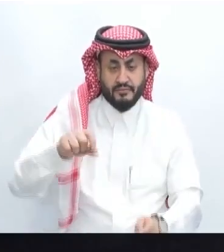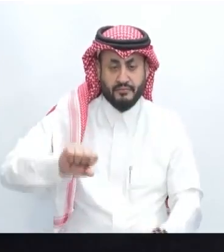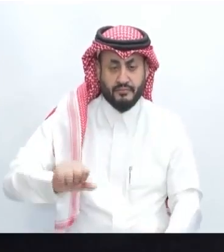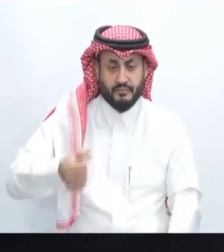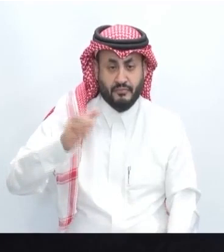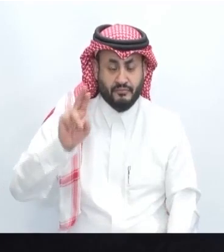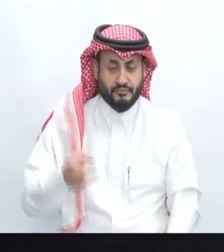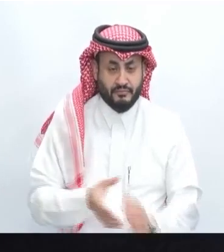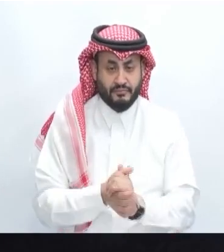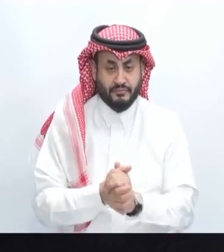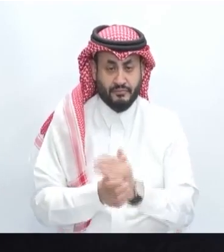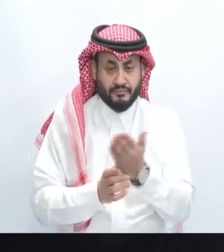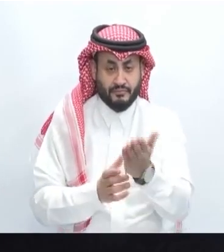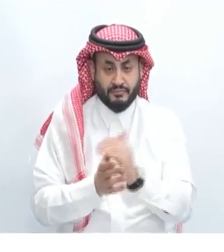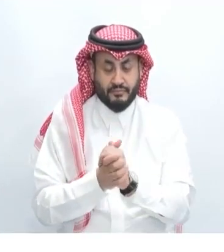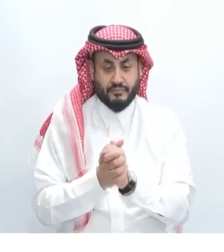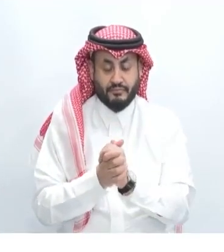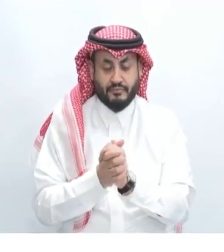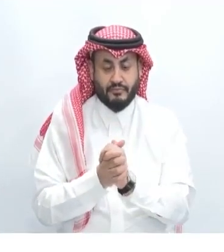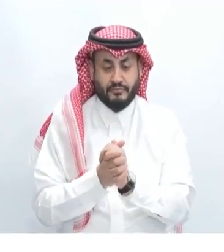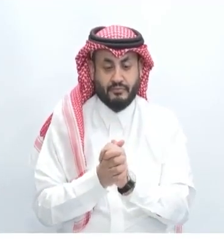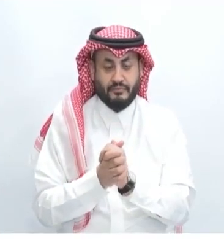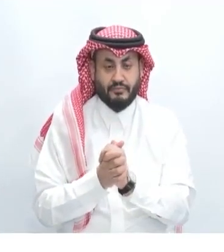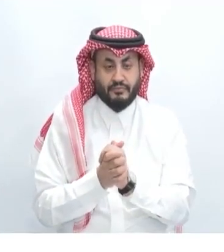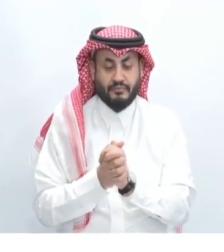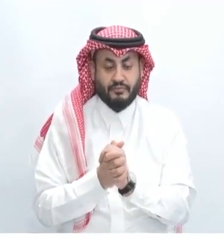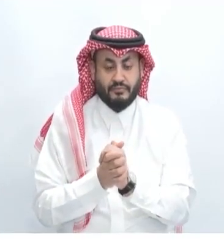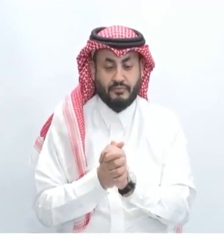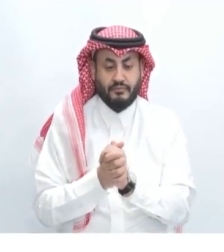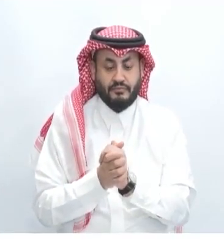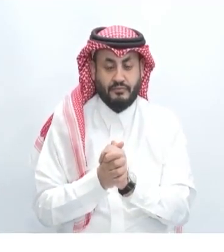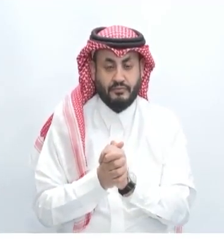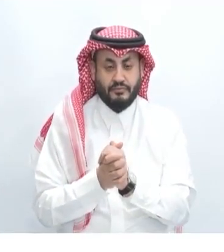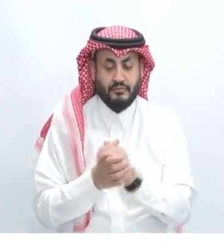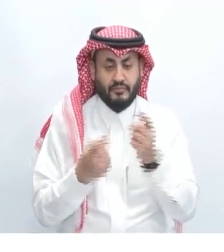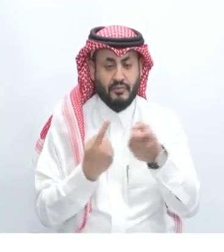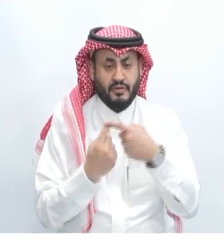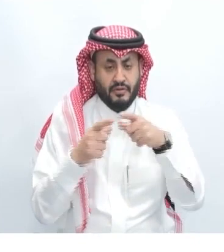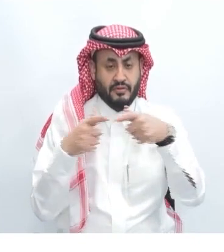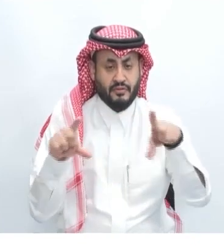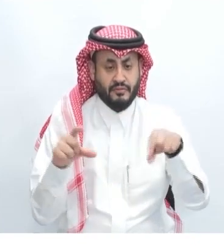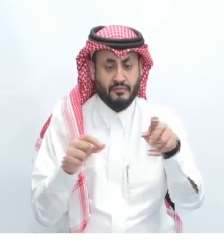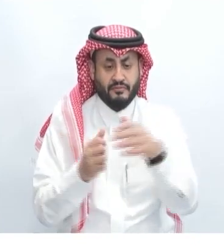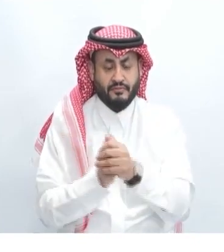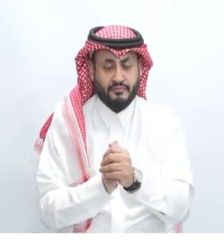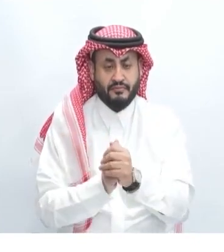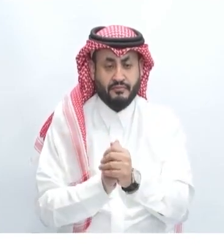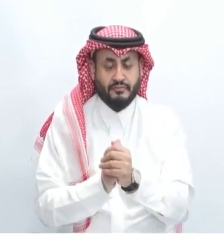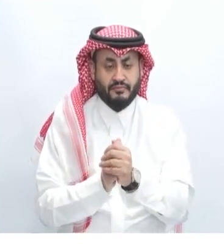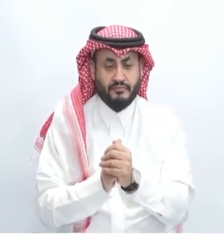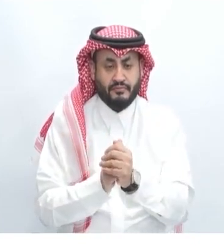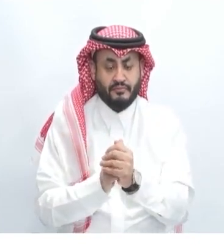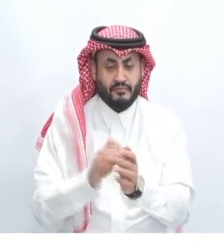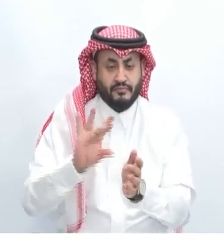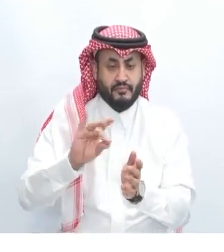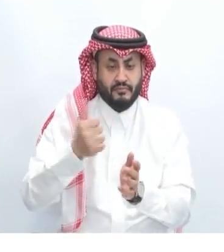language by Mr. Fawaz Al-Aqil. So let's begin. So the first lesson we had in Unit 3, Wild